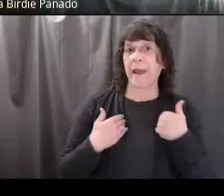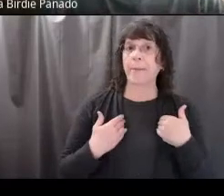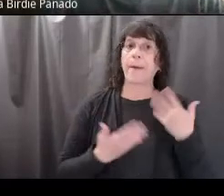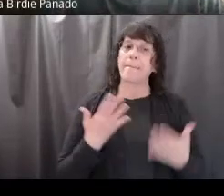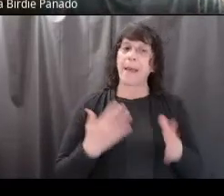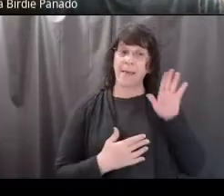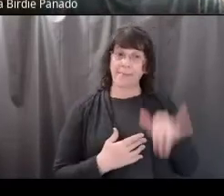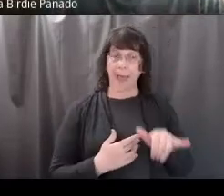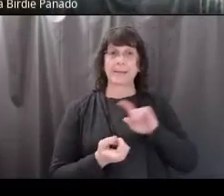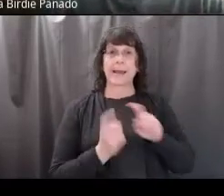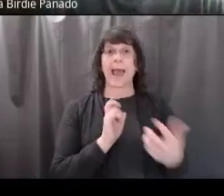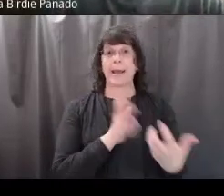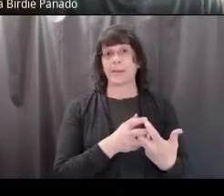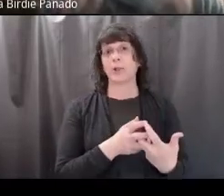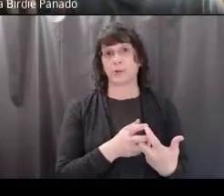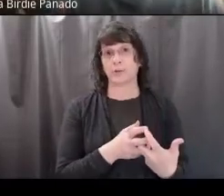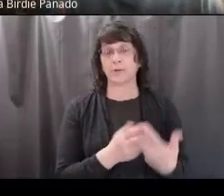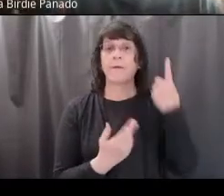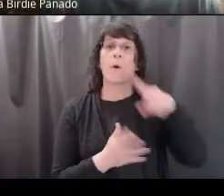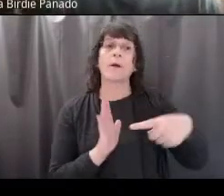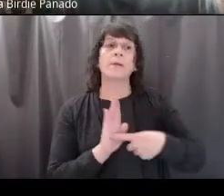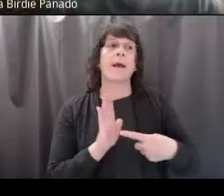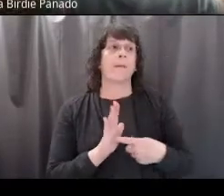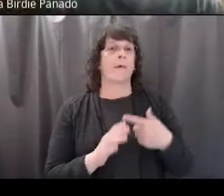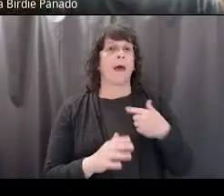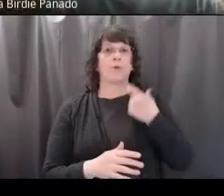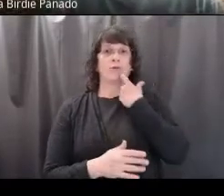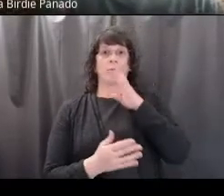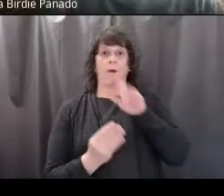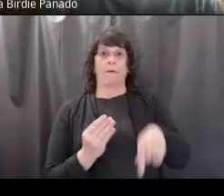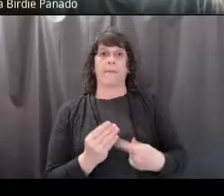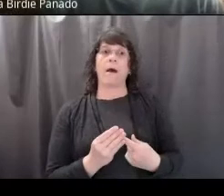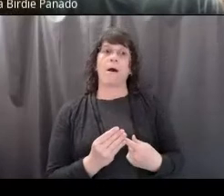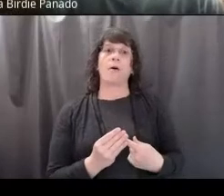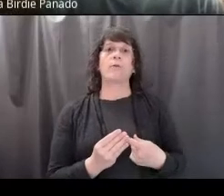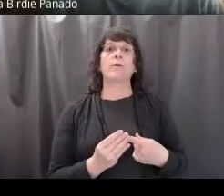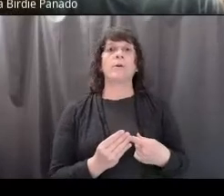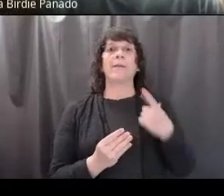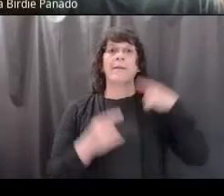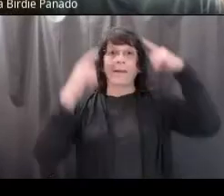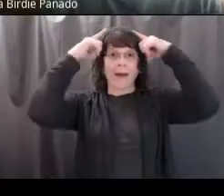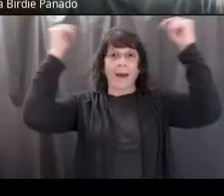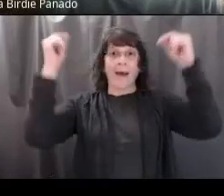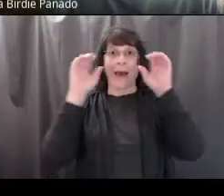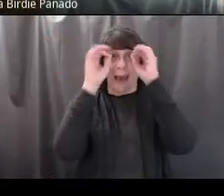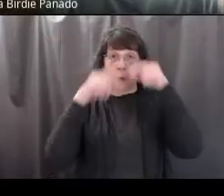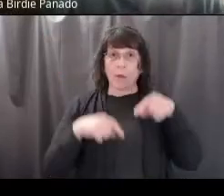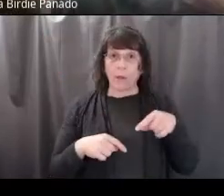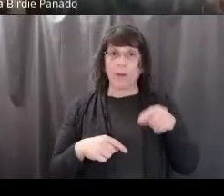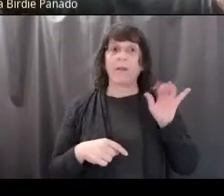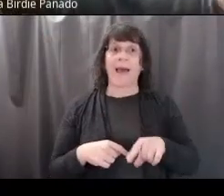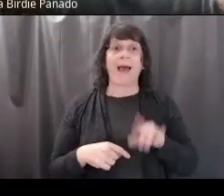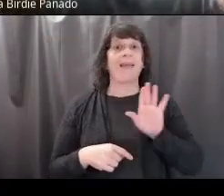an adaptation. So for example, as I was just talking about the great horned owl,